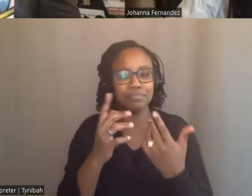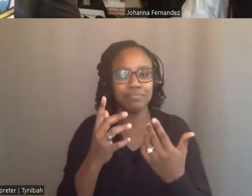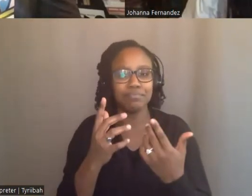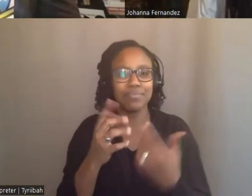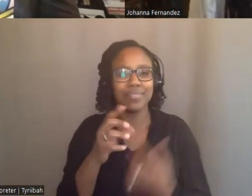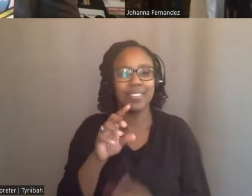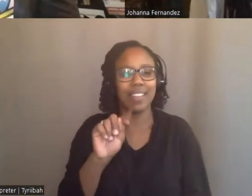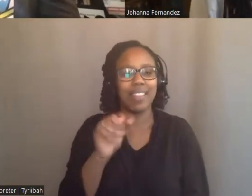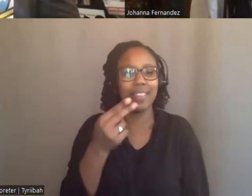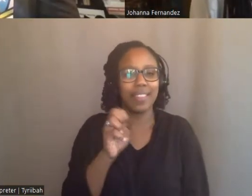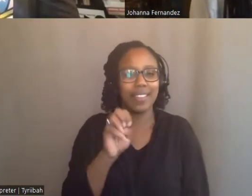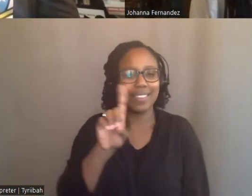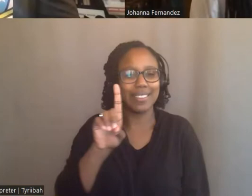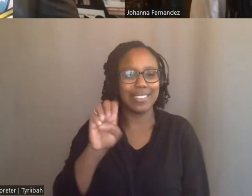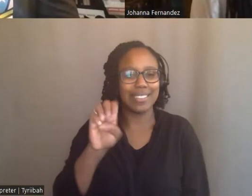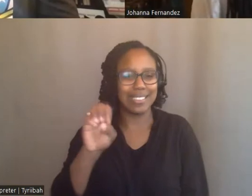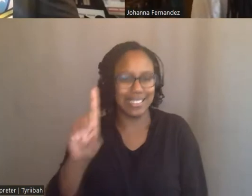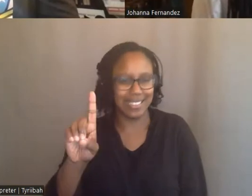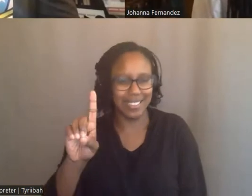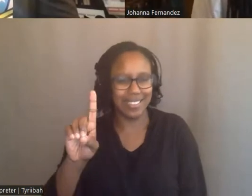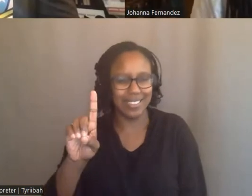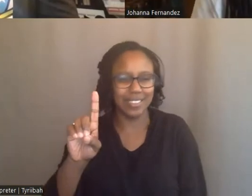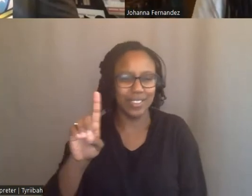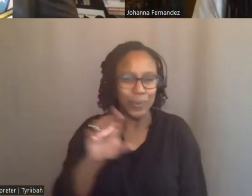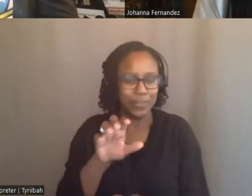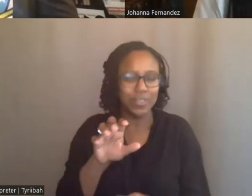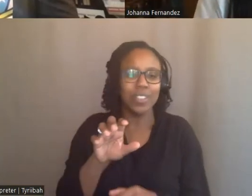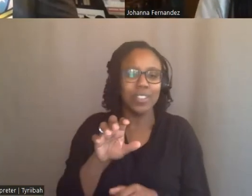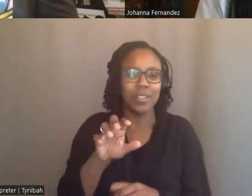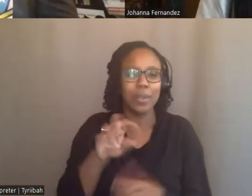targeting police departments and centers of power